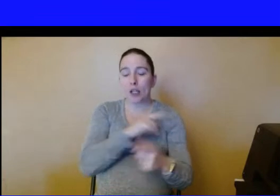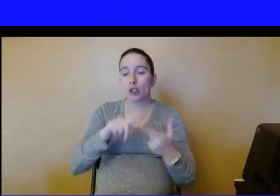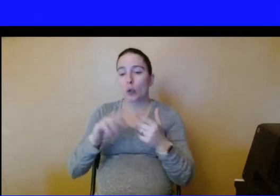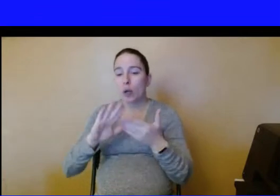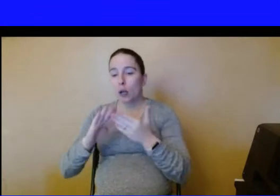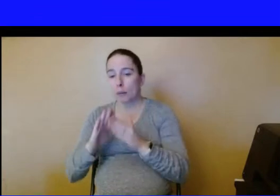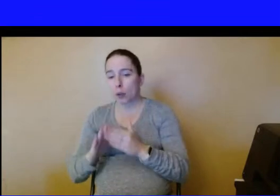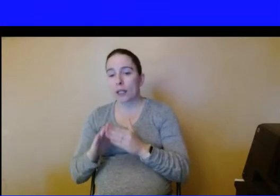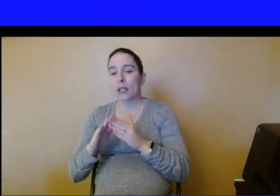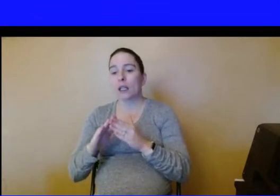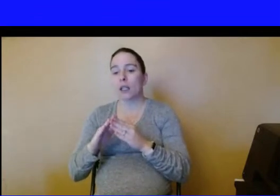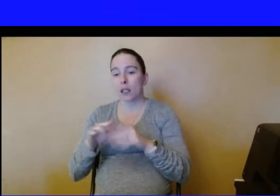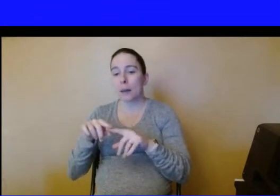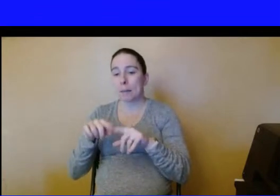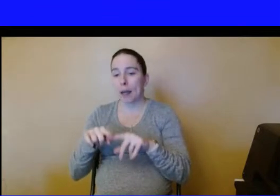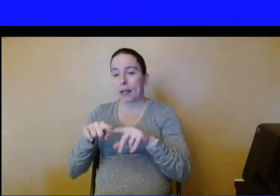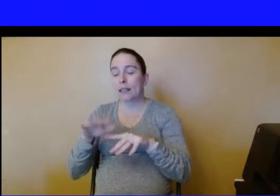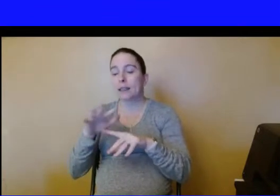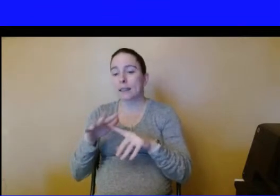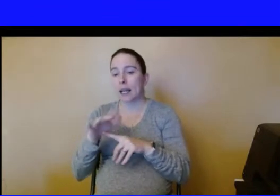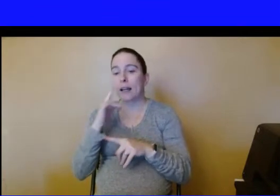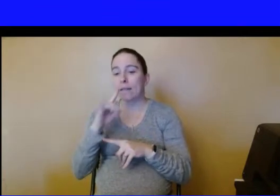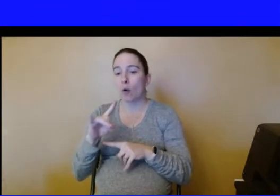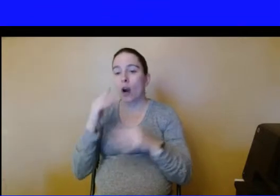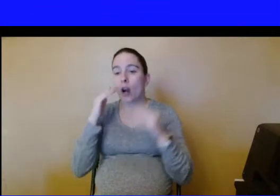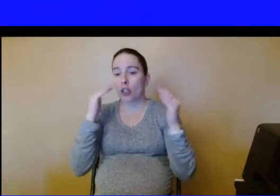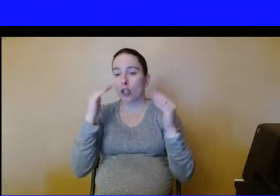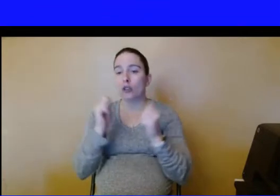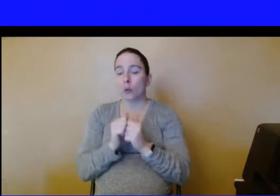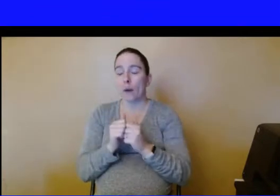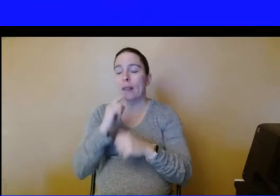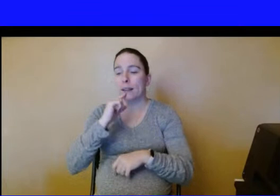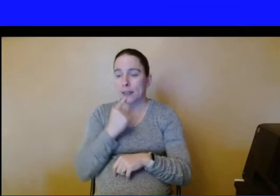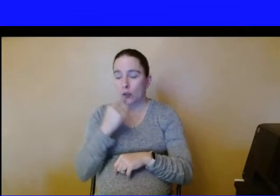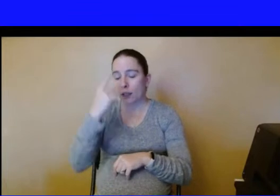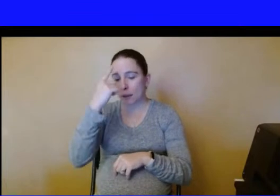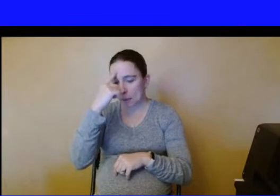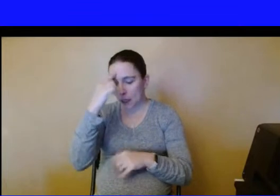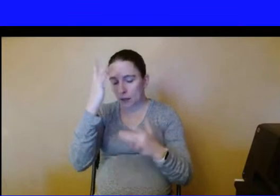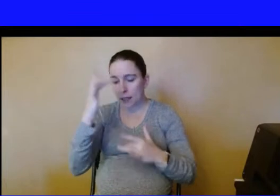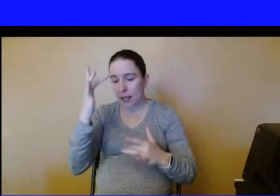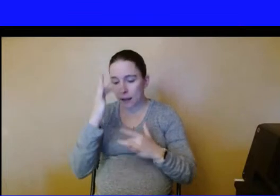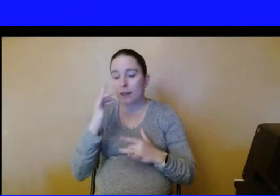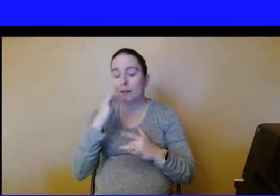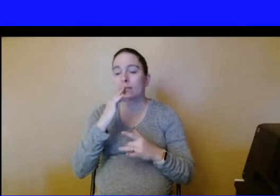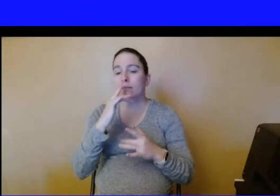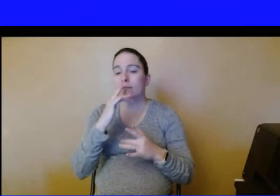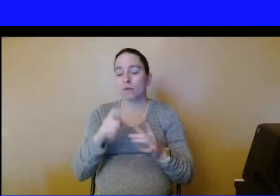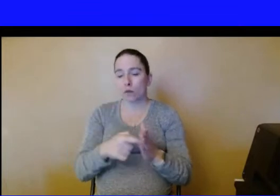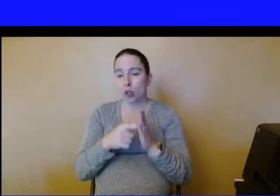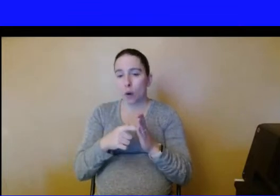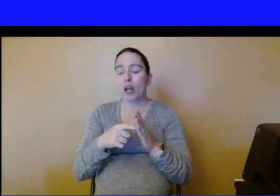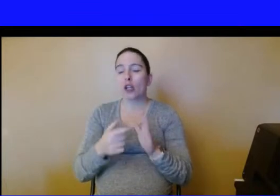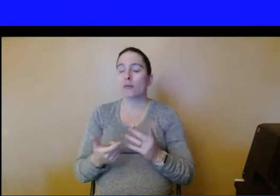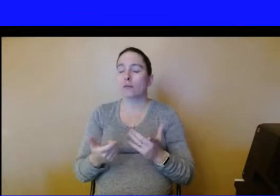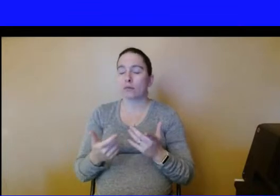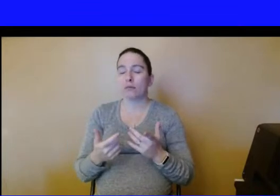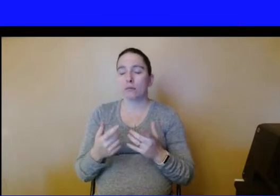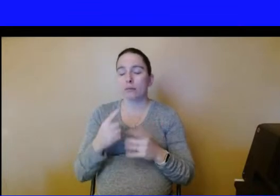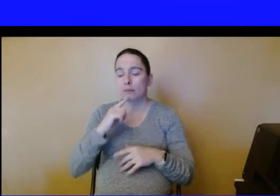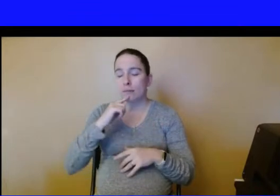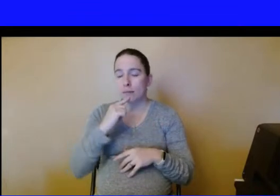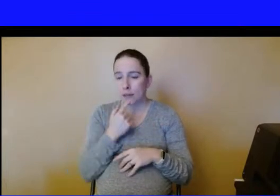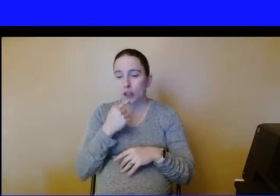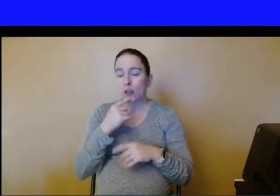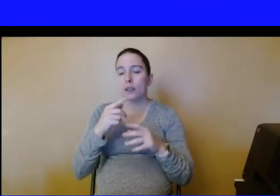manage behavioral health patients with a high acute care utilization. The Office of Mental Health recommends critical time